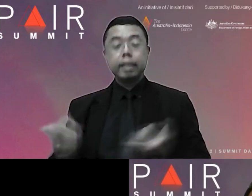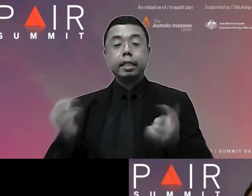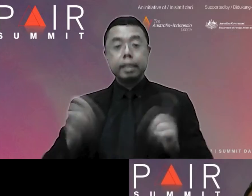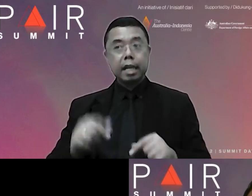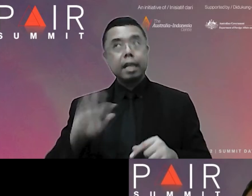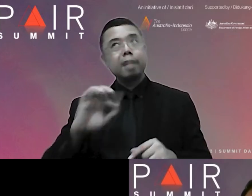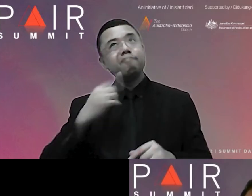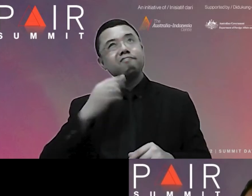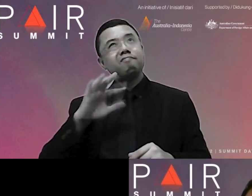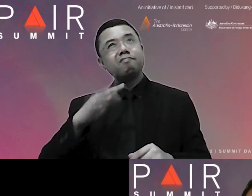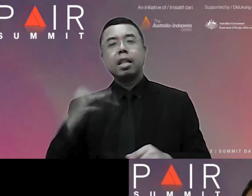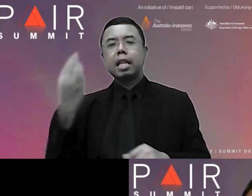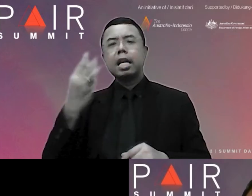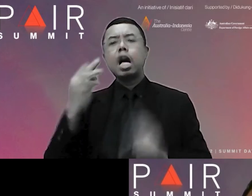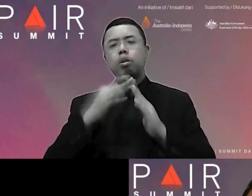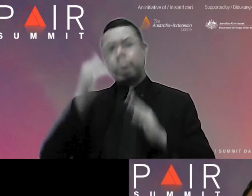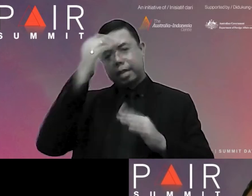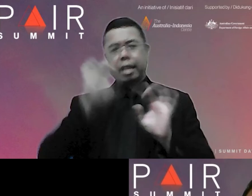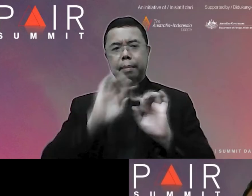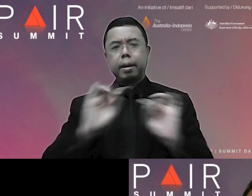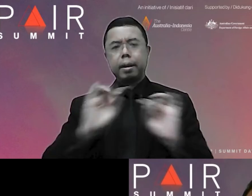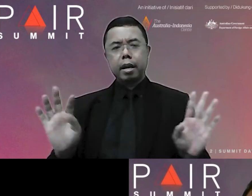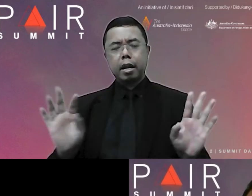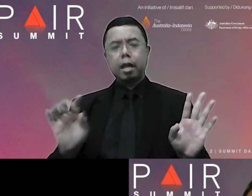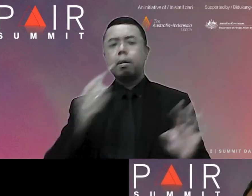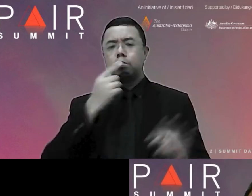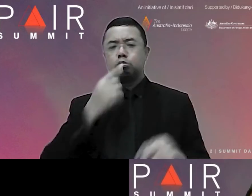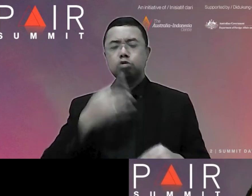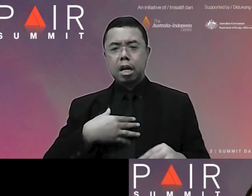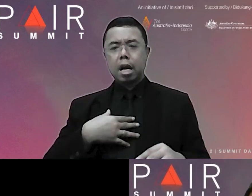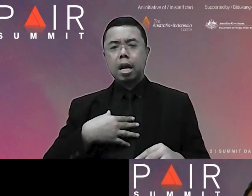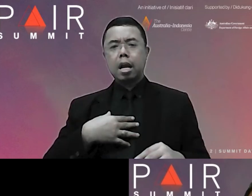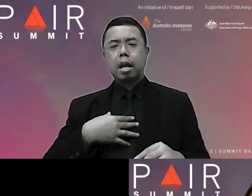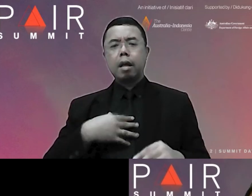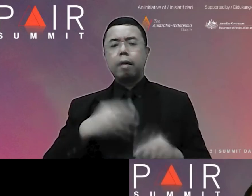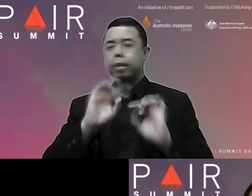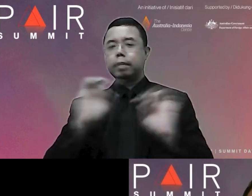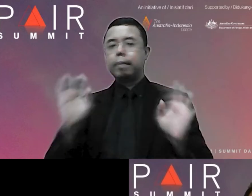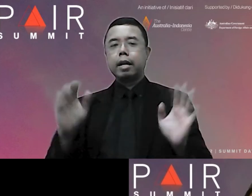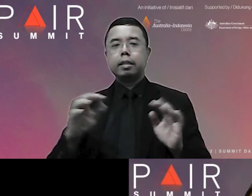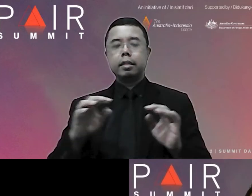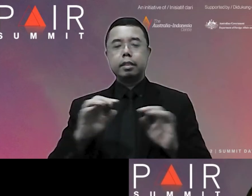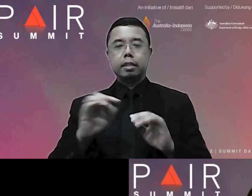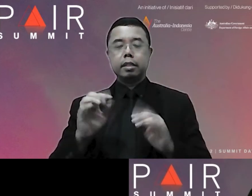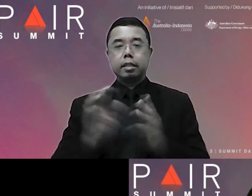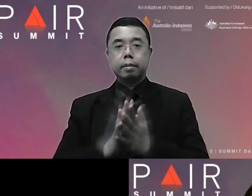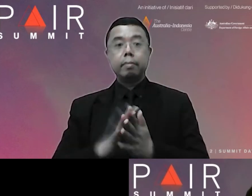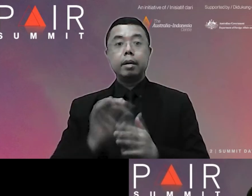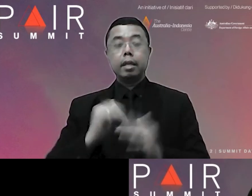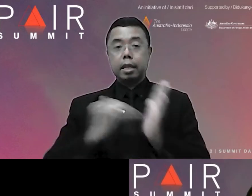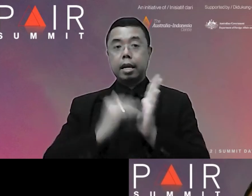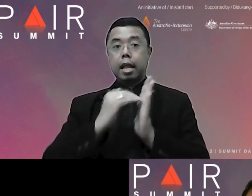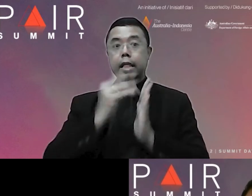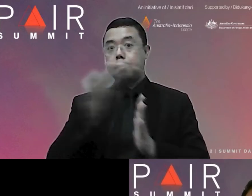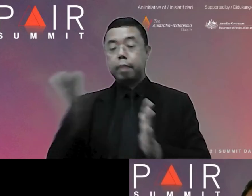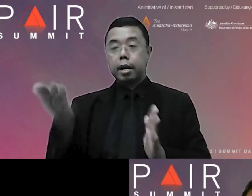of governments, and also they receive a different kind of logistic or supplies for